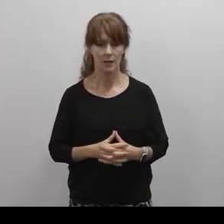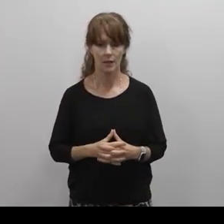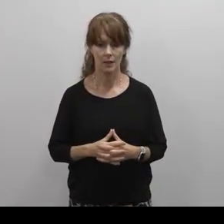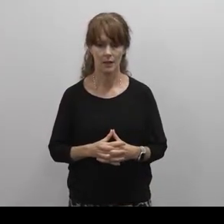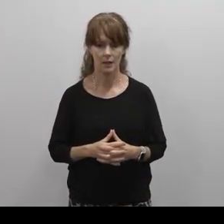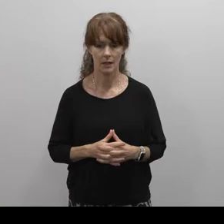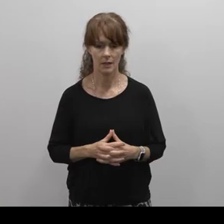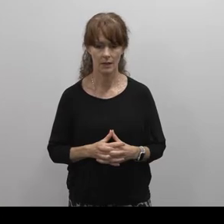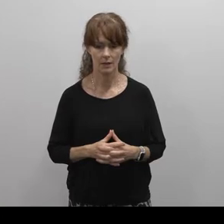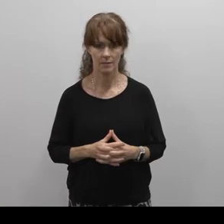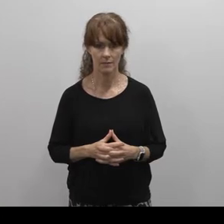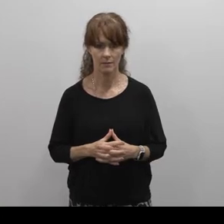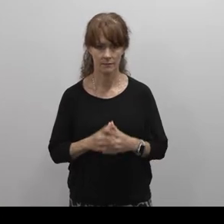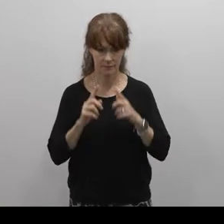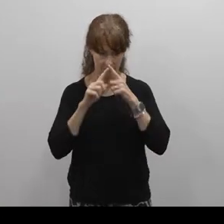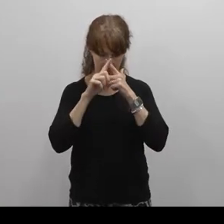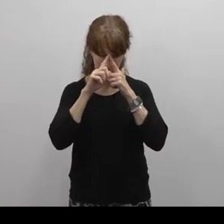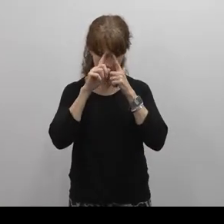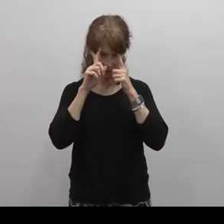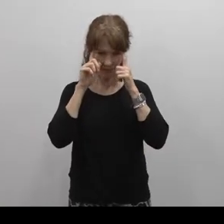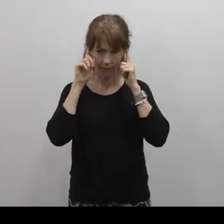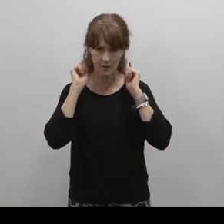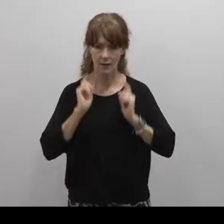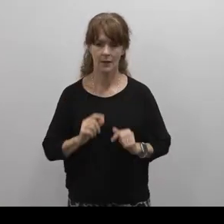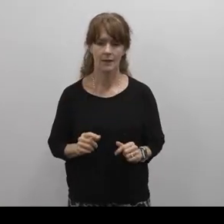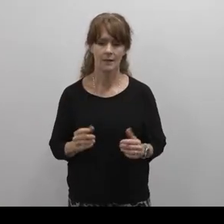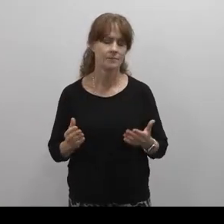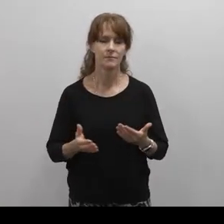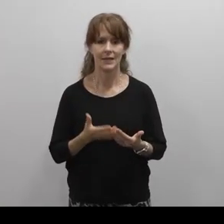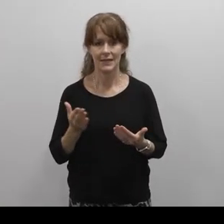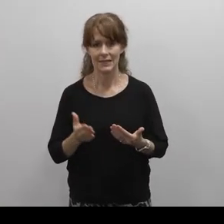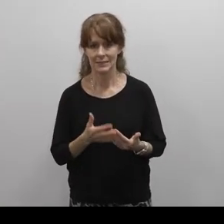I would think is the easier one here in regards to